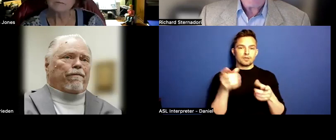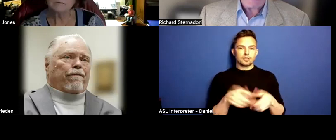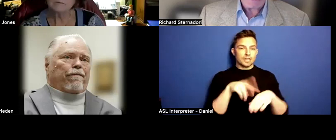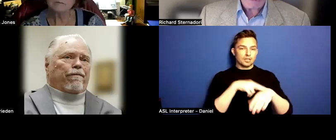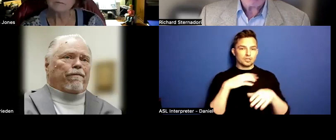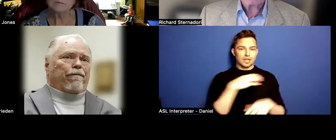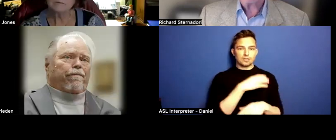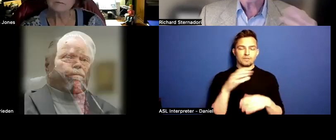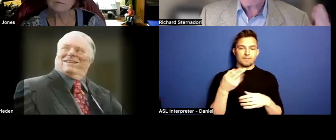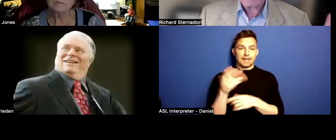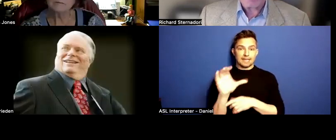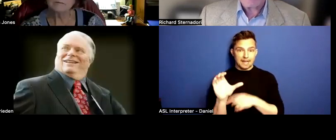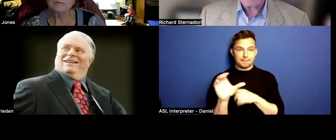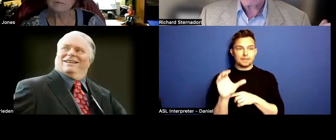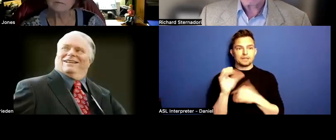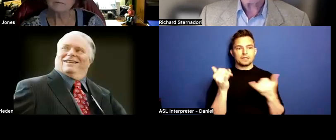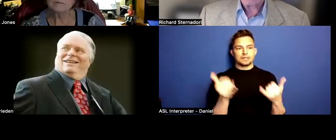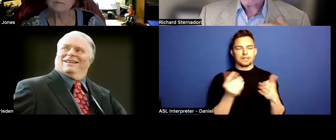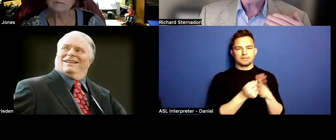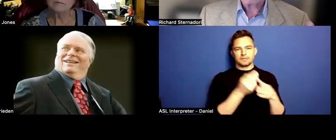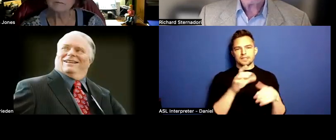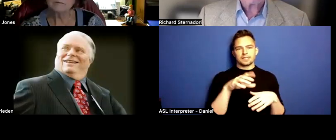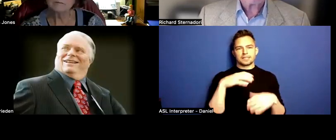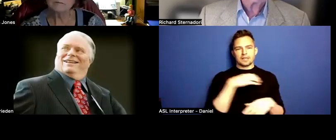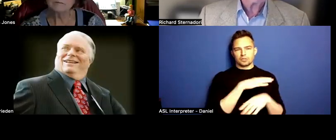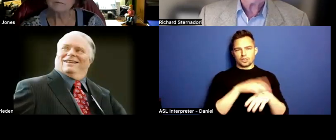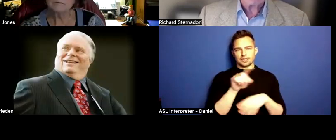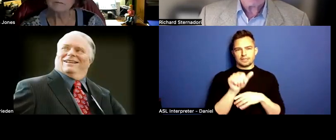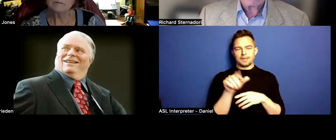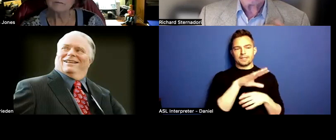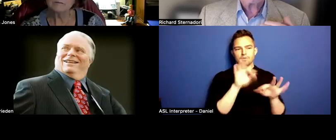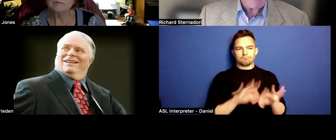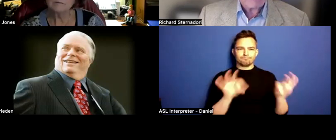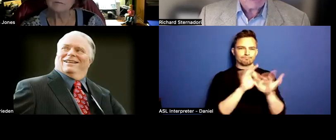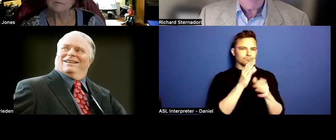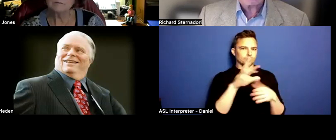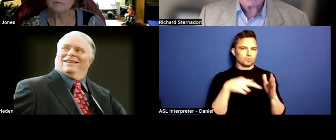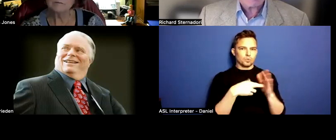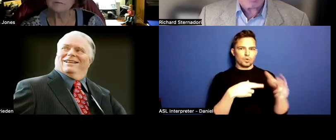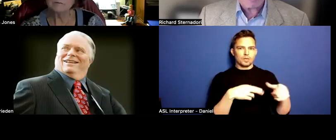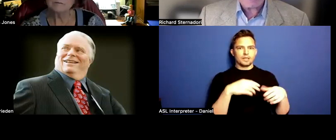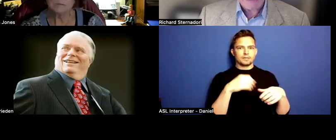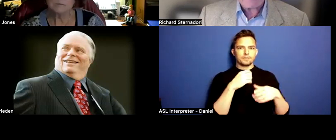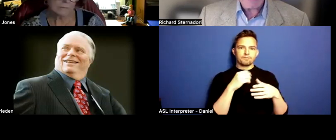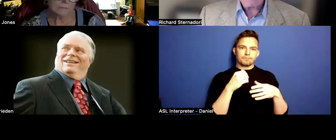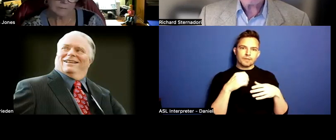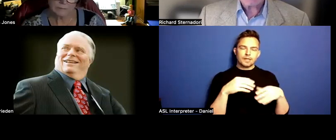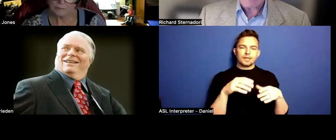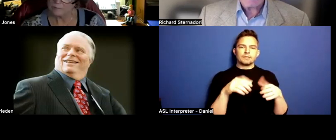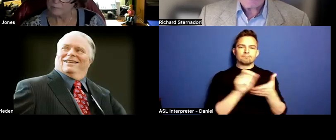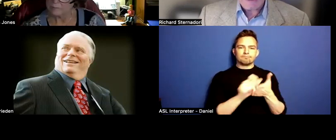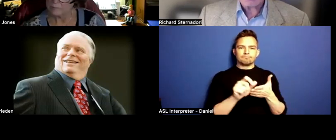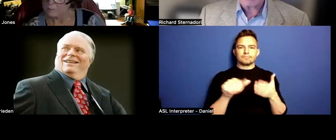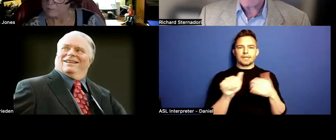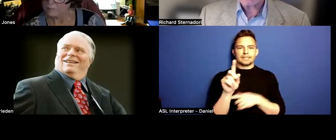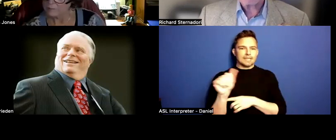of the Handicapped, now Council on Disabilities, and was instrumental in conceiving and drafting the Americans with Disabilities Act. He was on